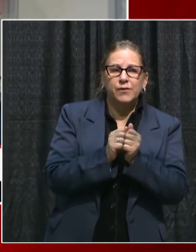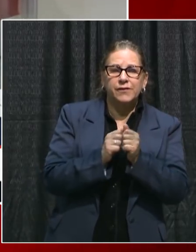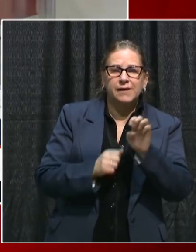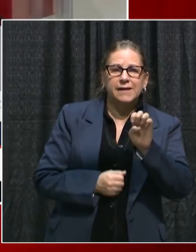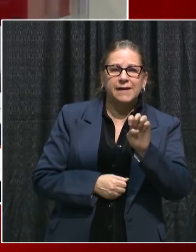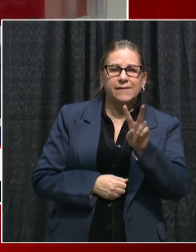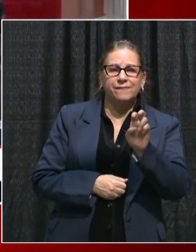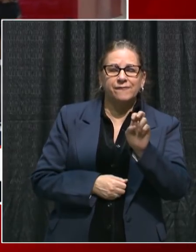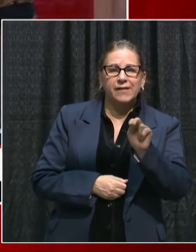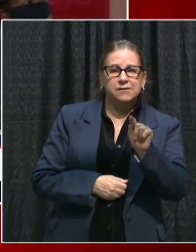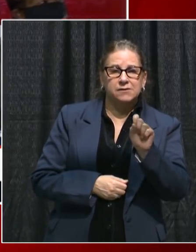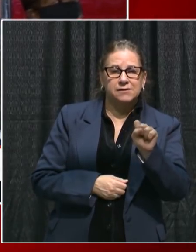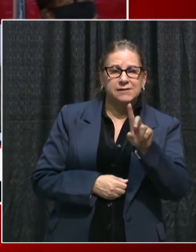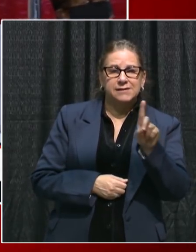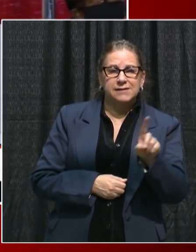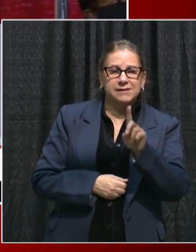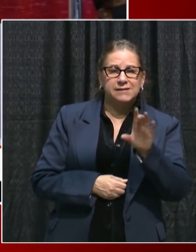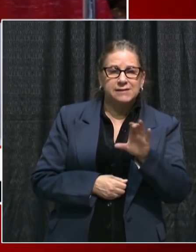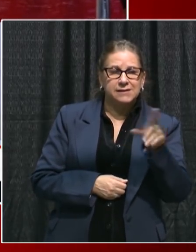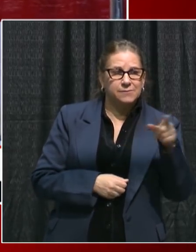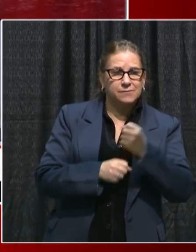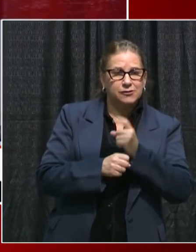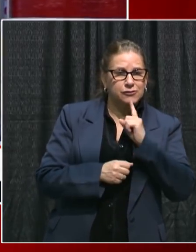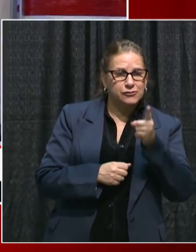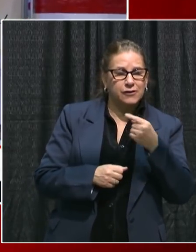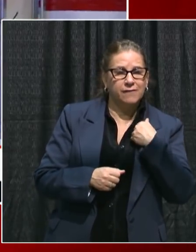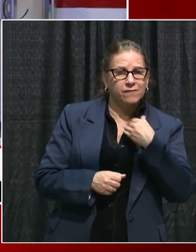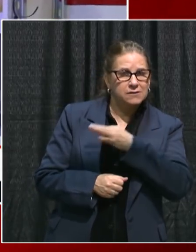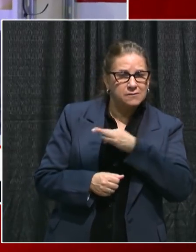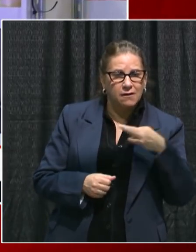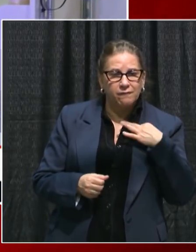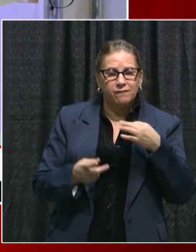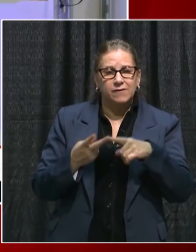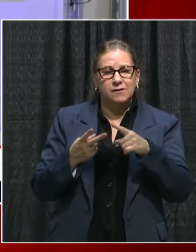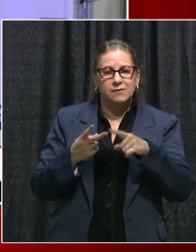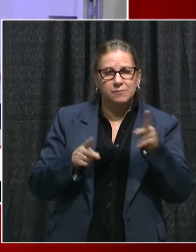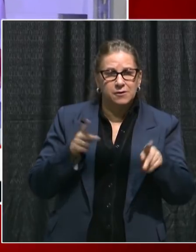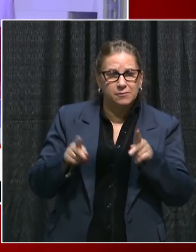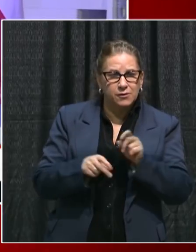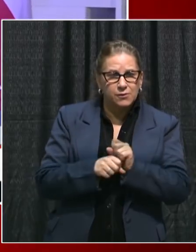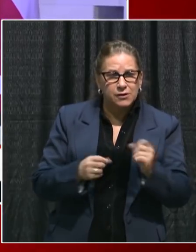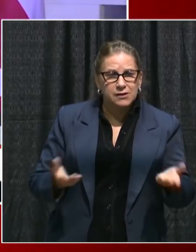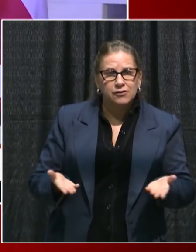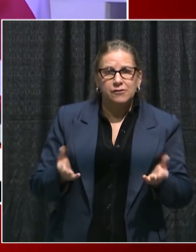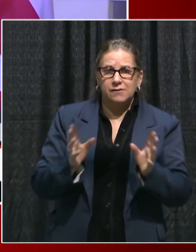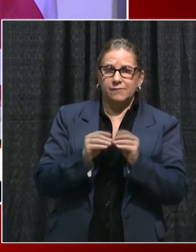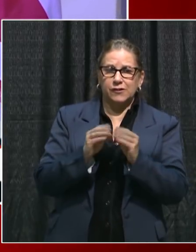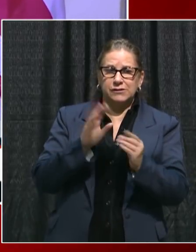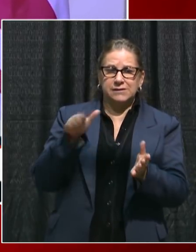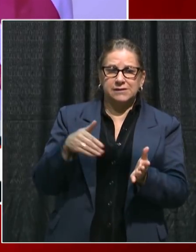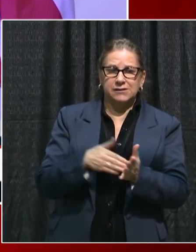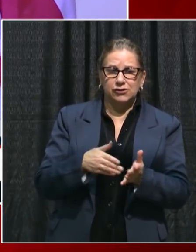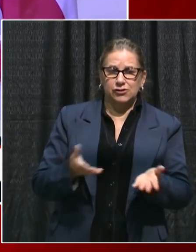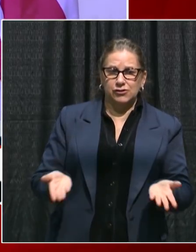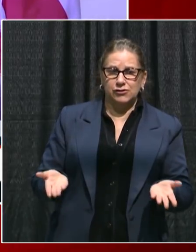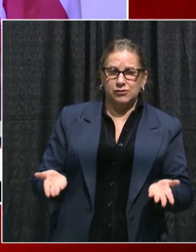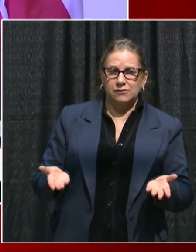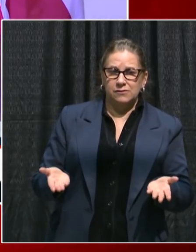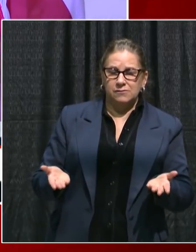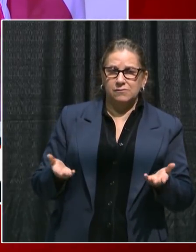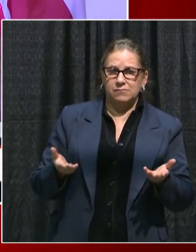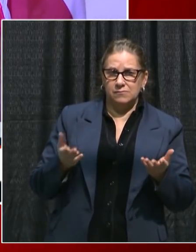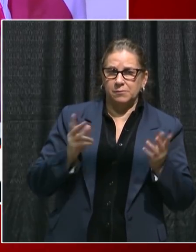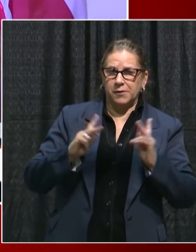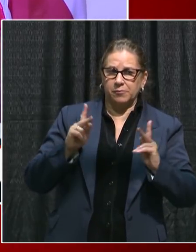as we're staffed, the vendors and the folks that would work at the convention center here are the ones that would continue to do that. So we will